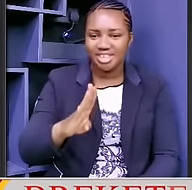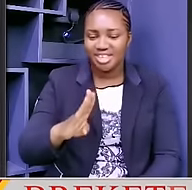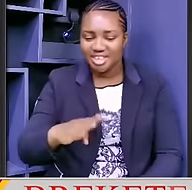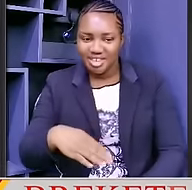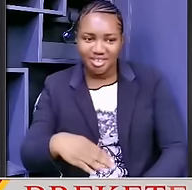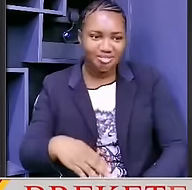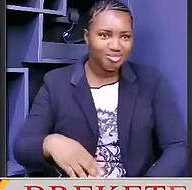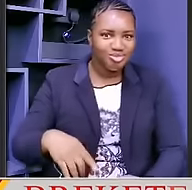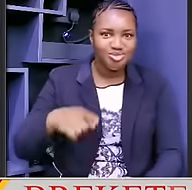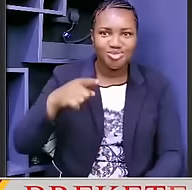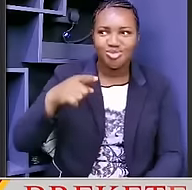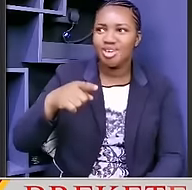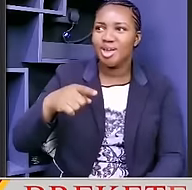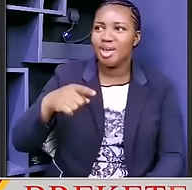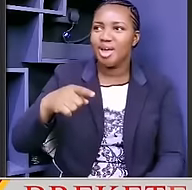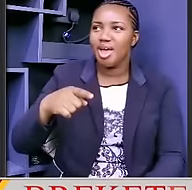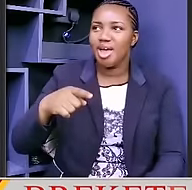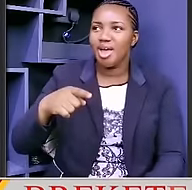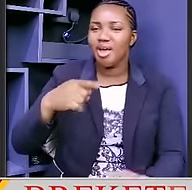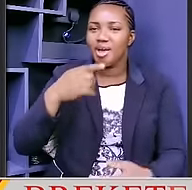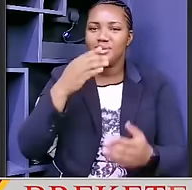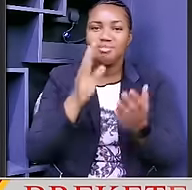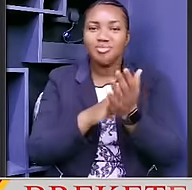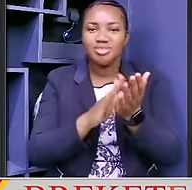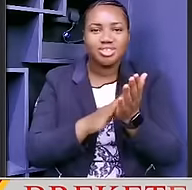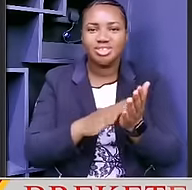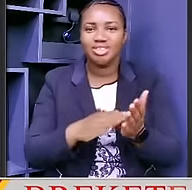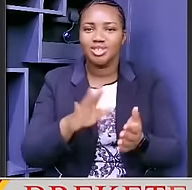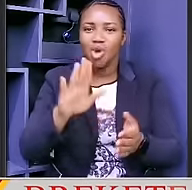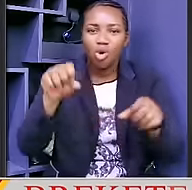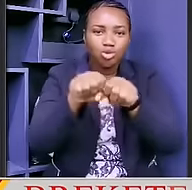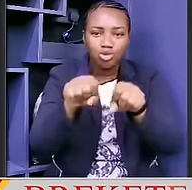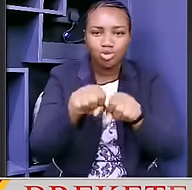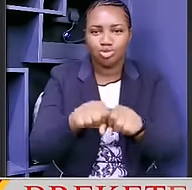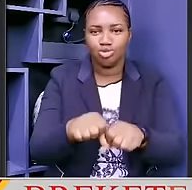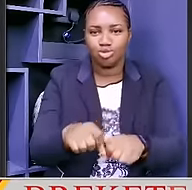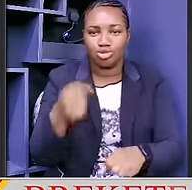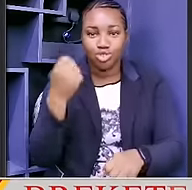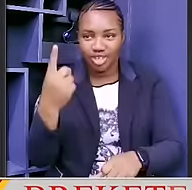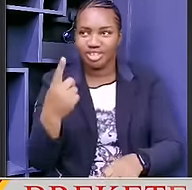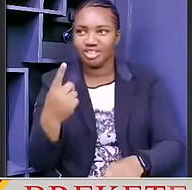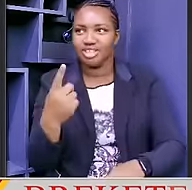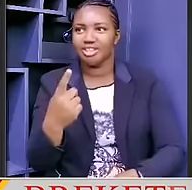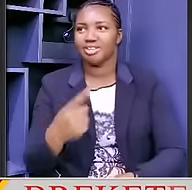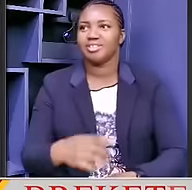you hype me, you go hype the shoe join. Okay, sir. You are advertising your shoe. Yes,